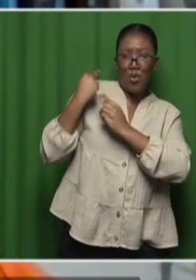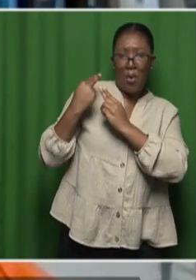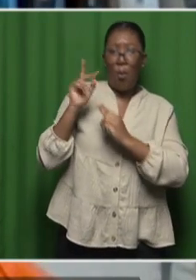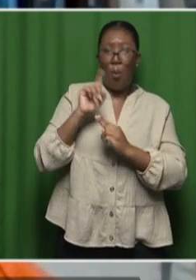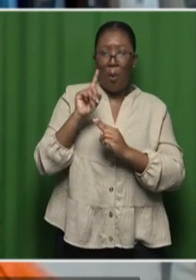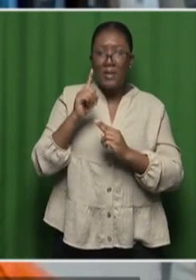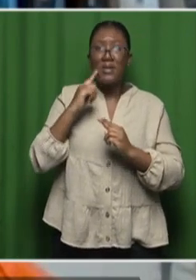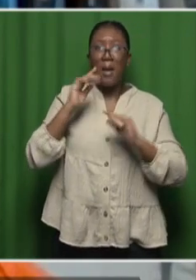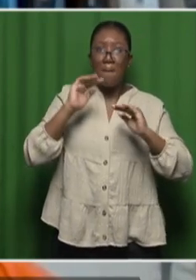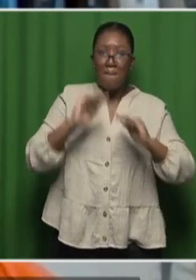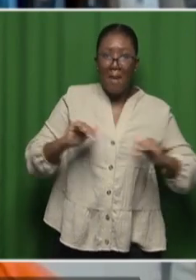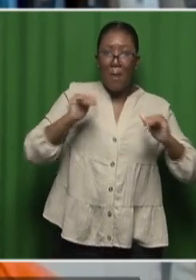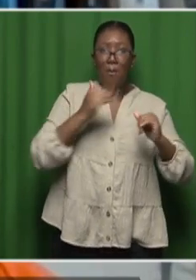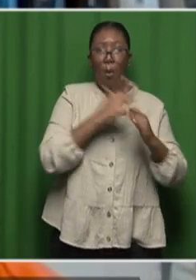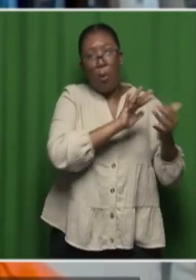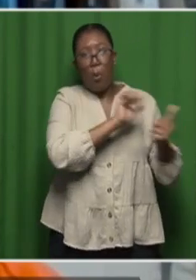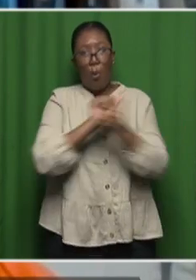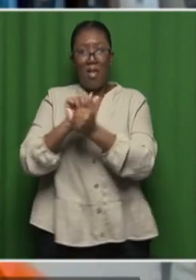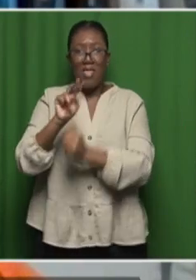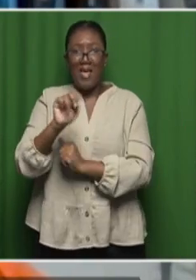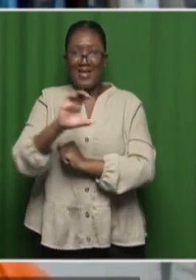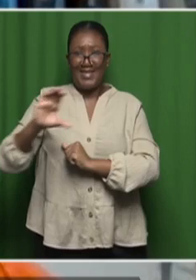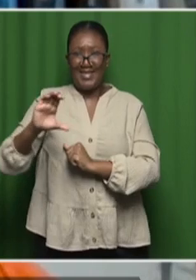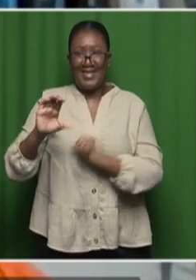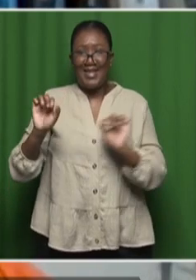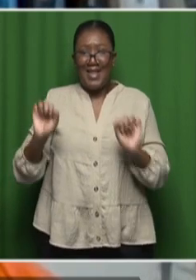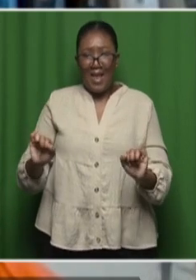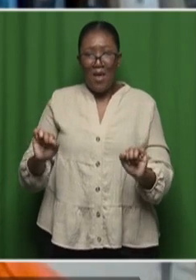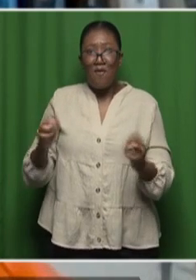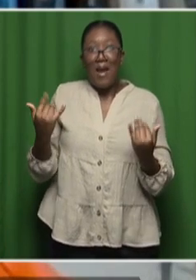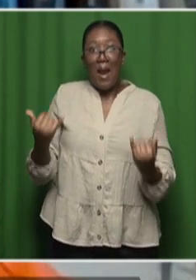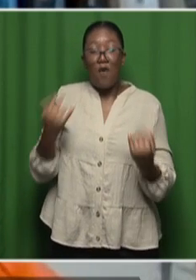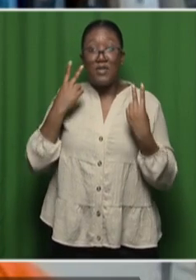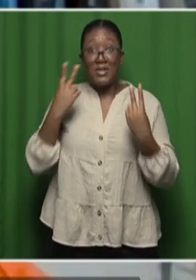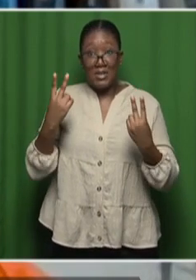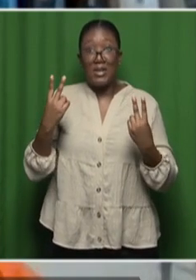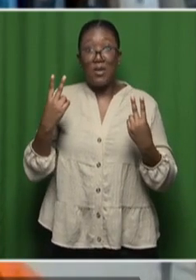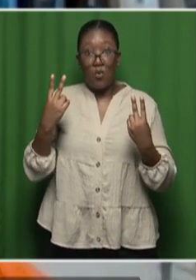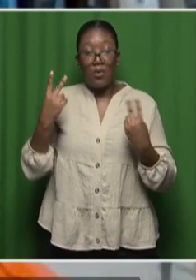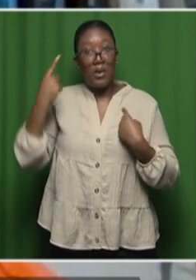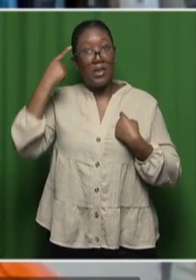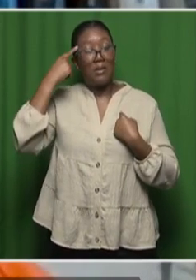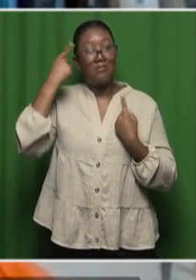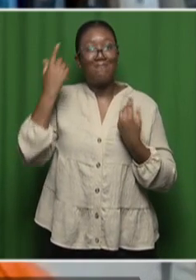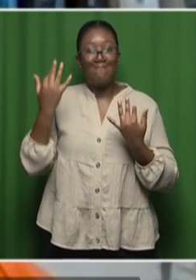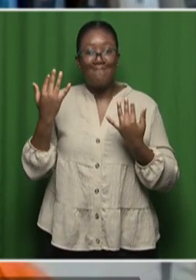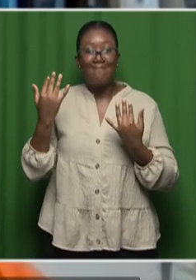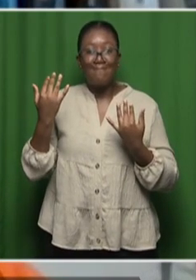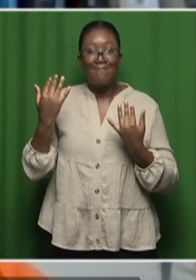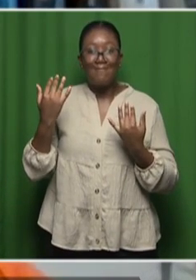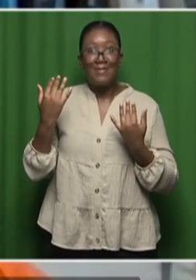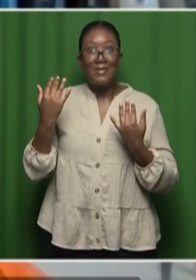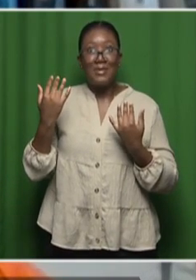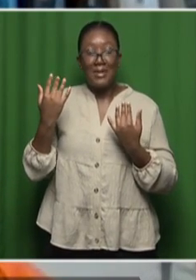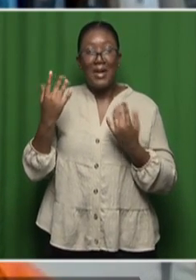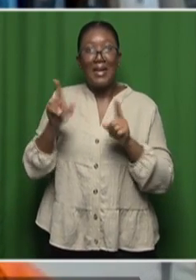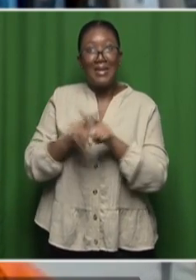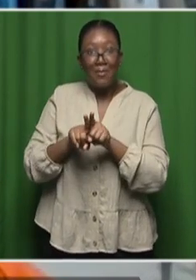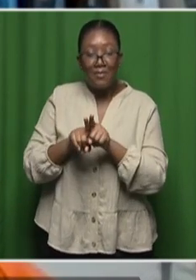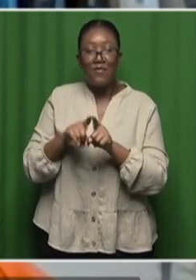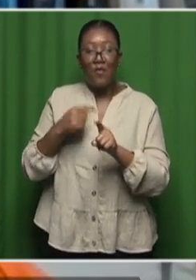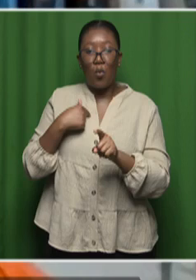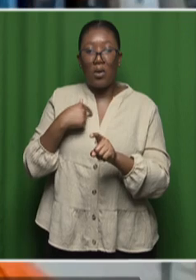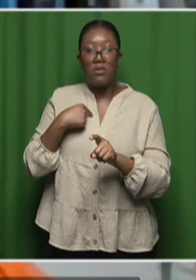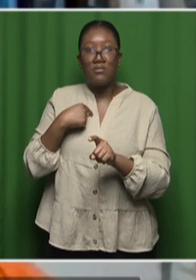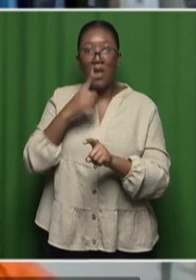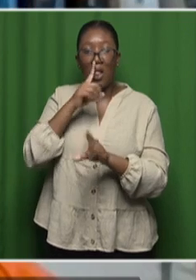paramilitary wing of the ANC. So it does appear on the face of it, and again, I reserve comment